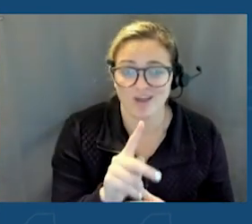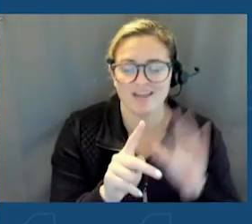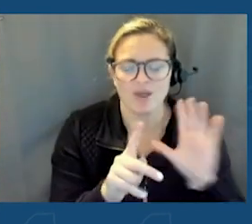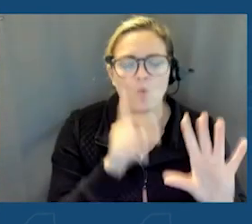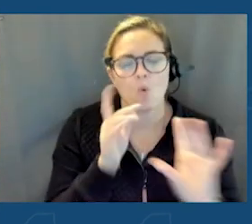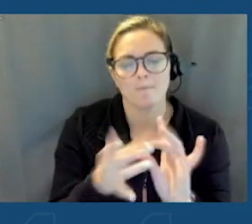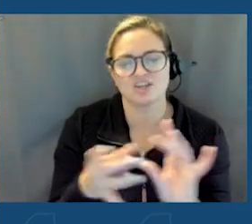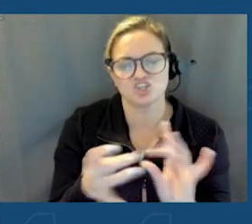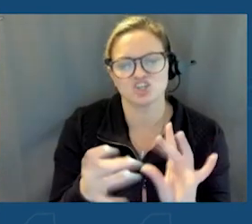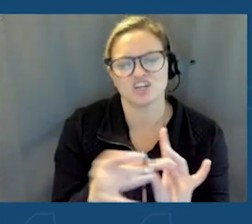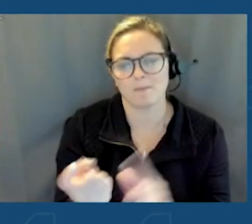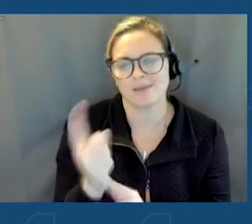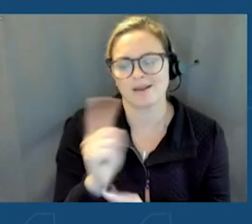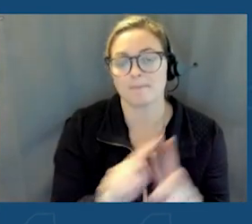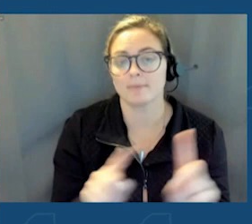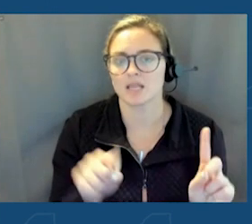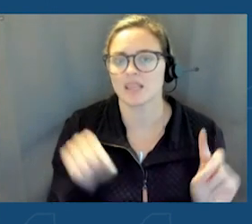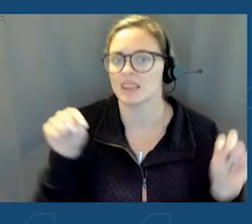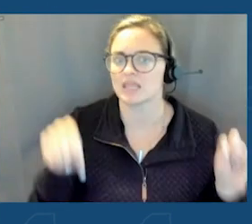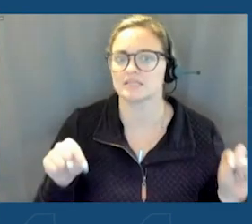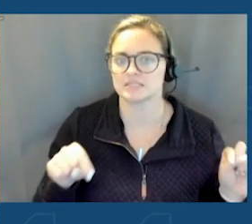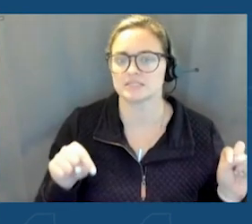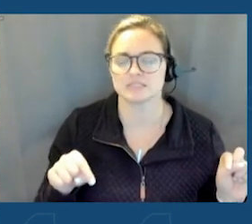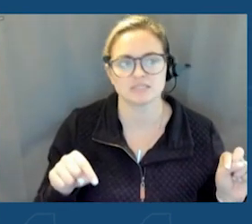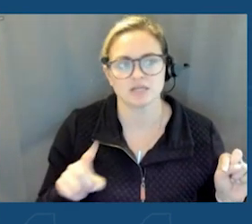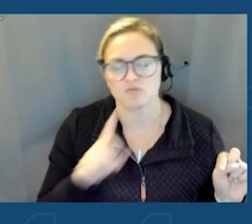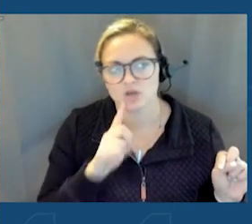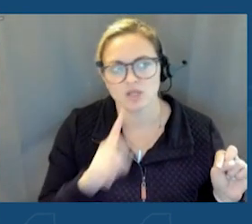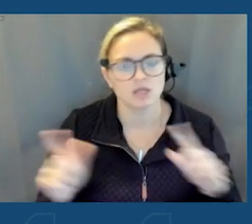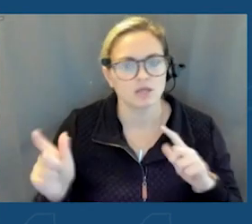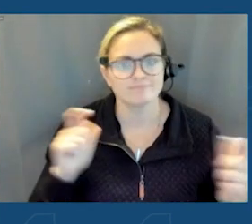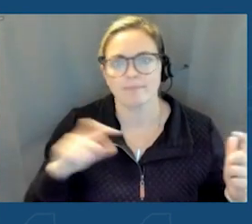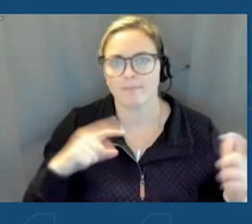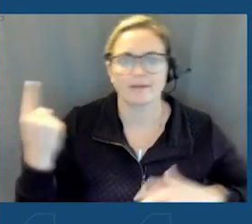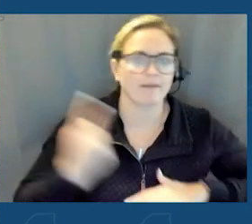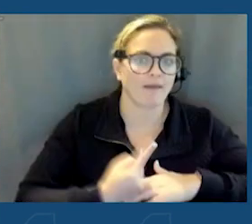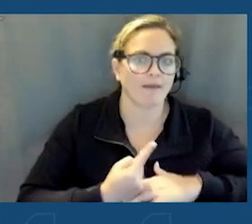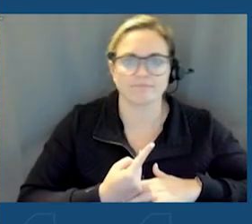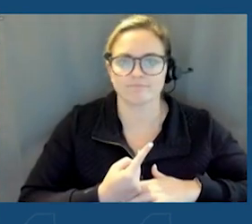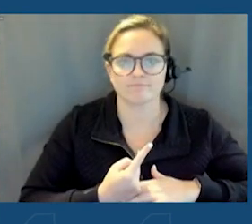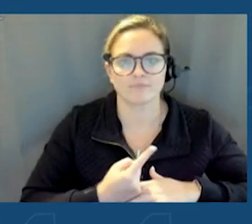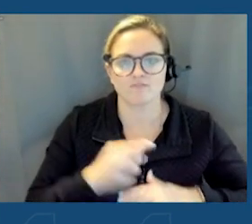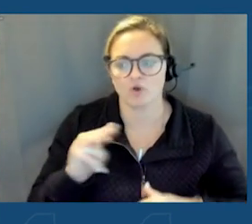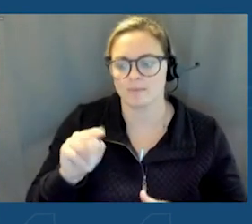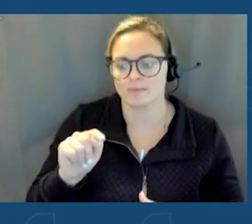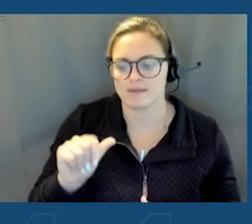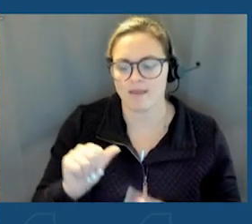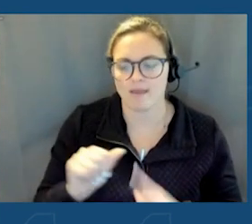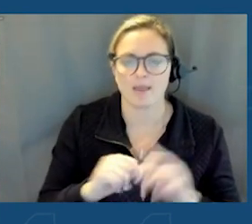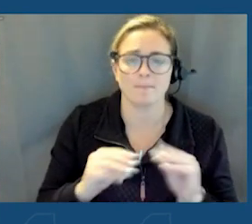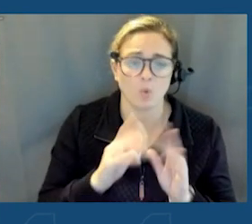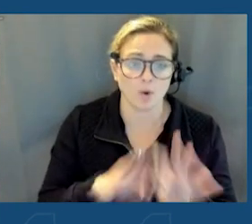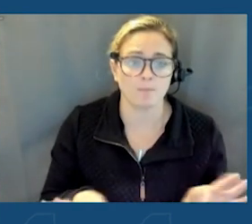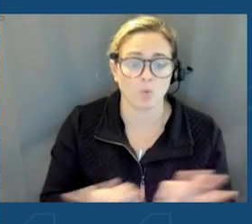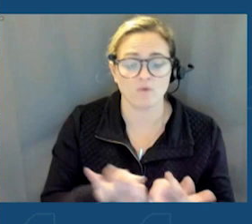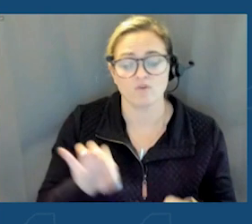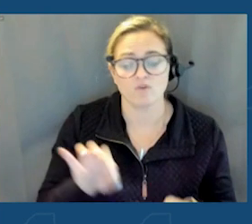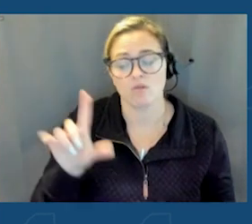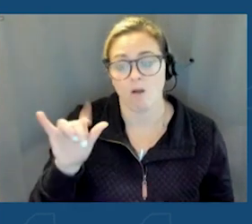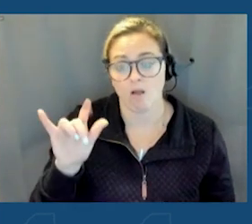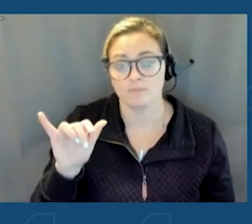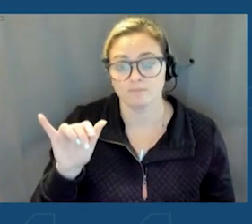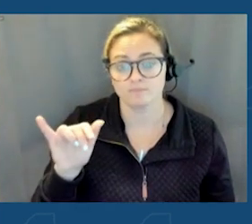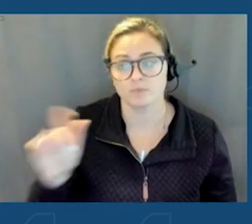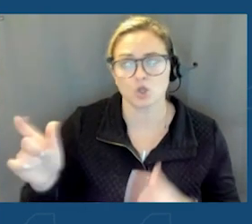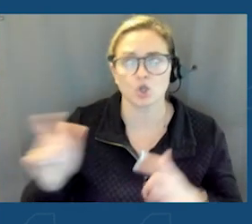some of that in a moment. But this is a really, really big day for the MTA and, more important, for Long Island. It's been a